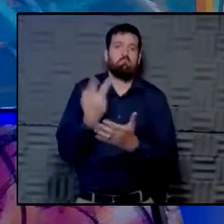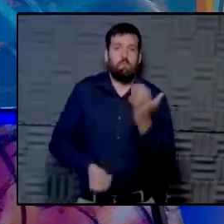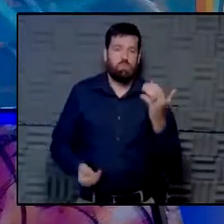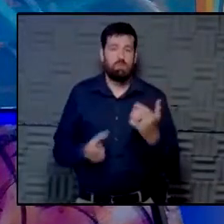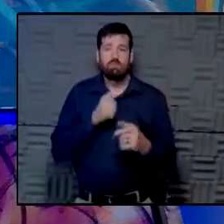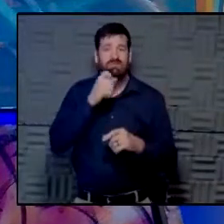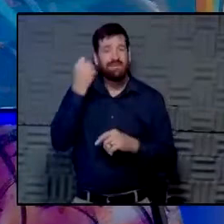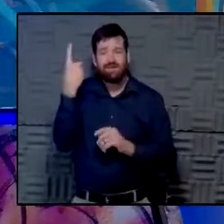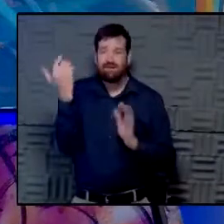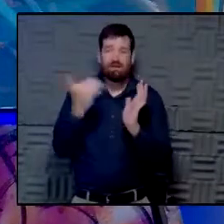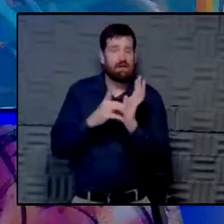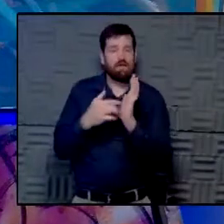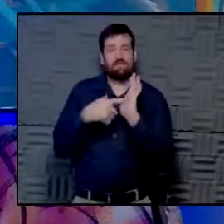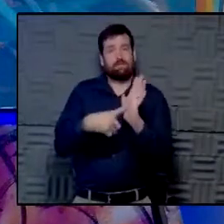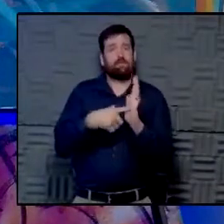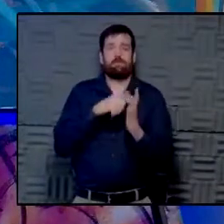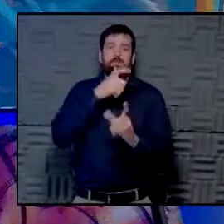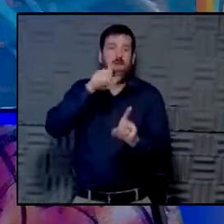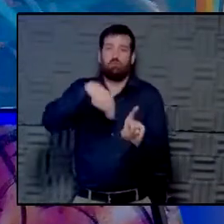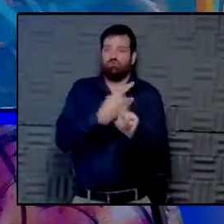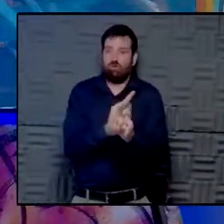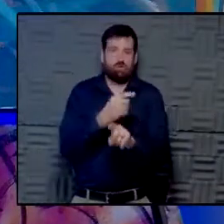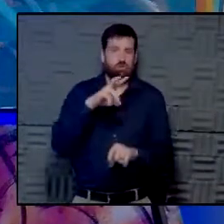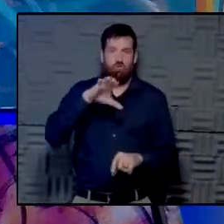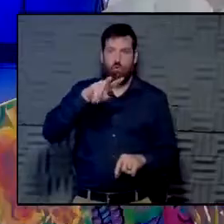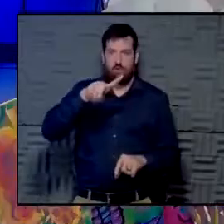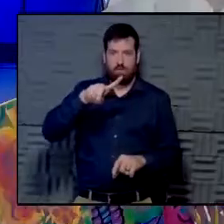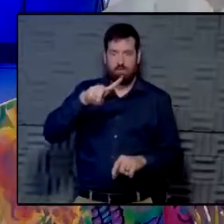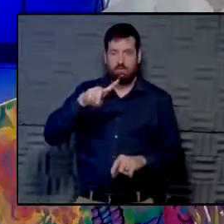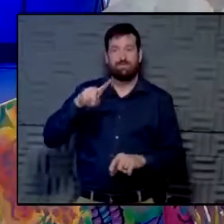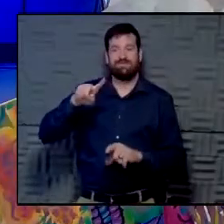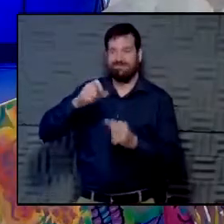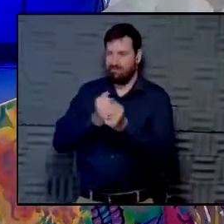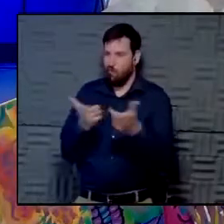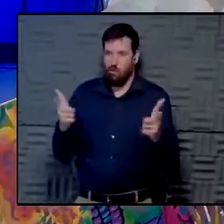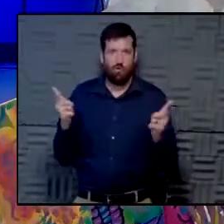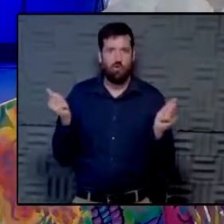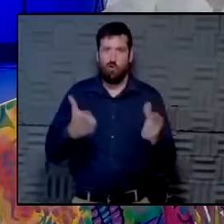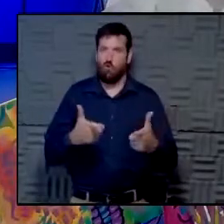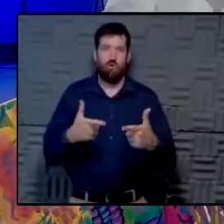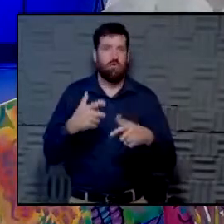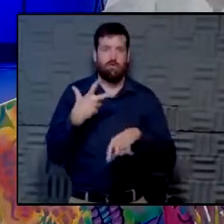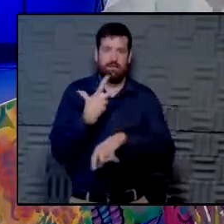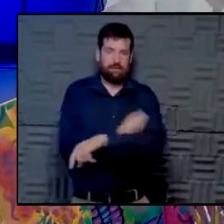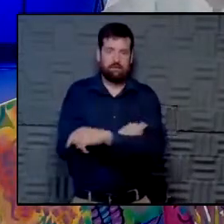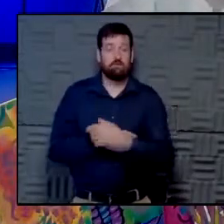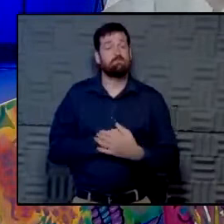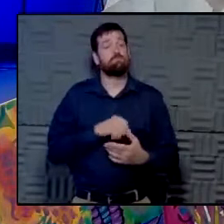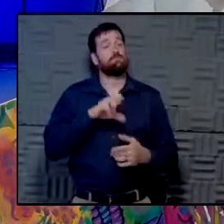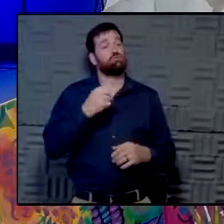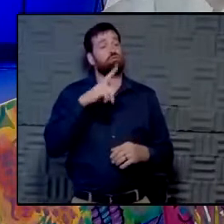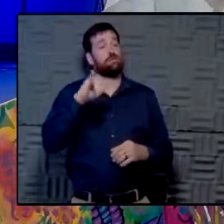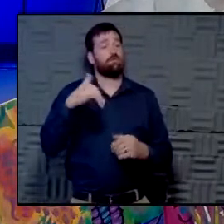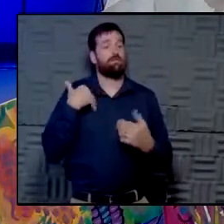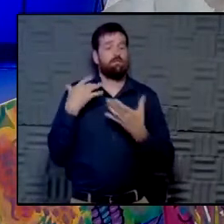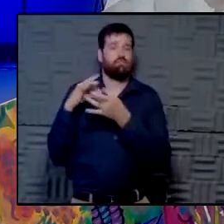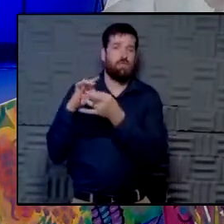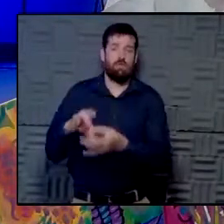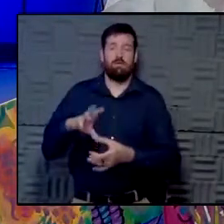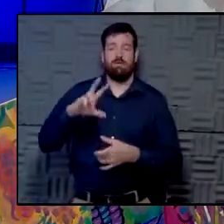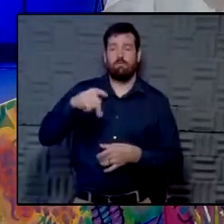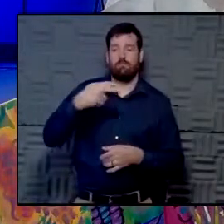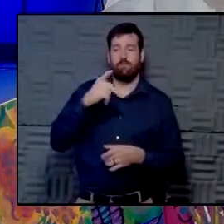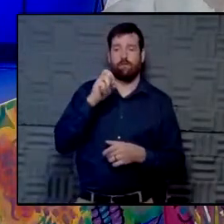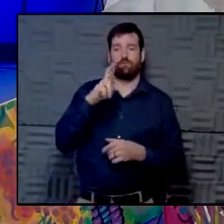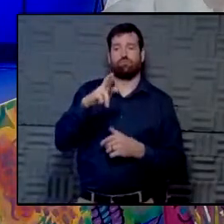isolated to COVID vaccines, but can be seen with any of these vaccines. And Sherry has kind of a related follow-up question. She says Pfizer is working on